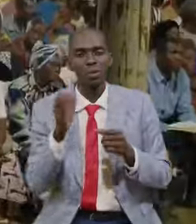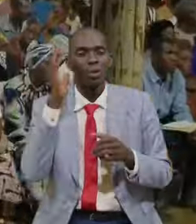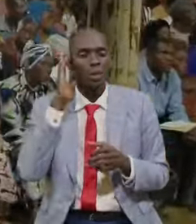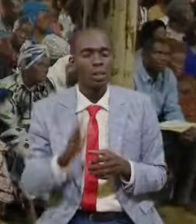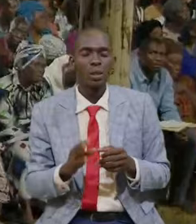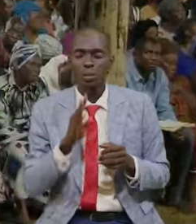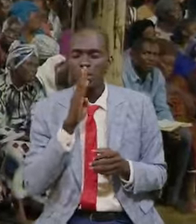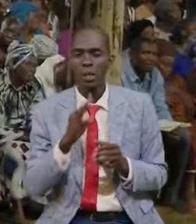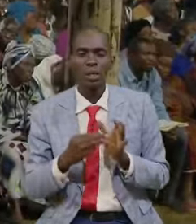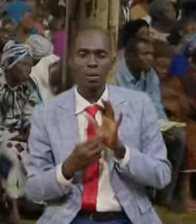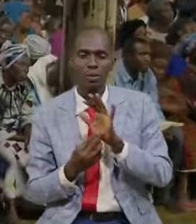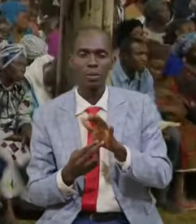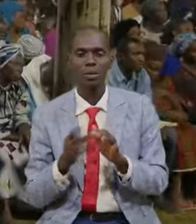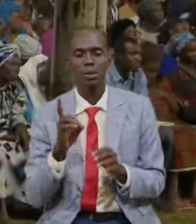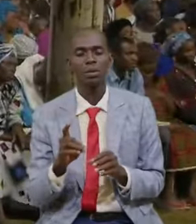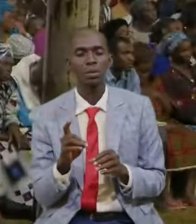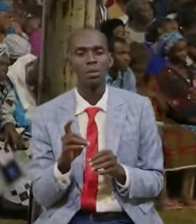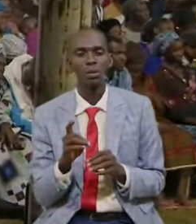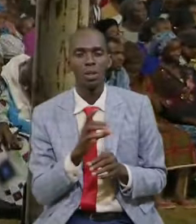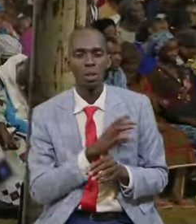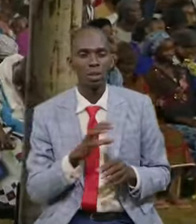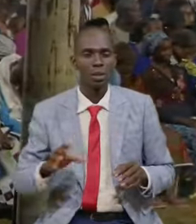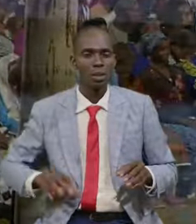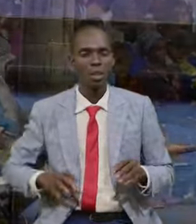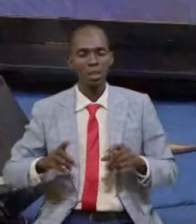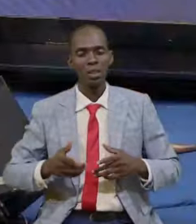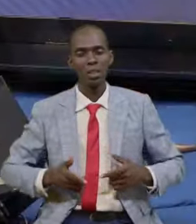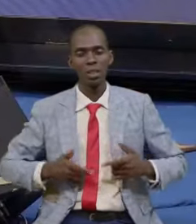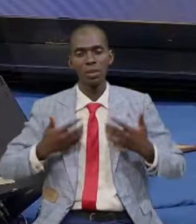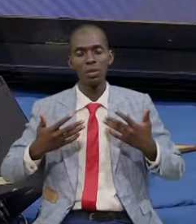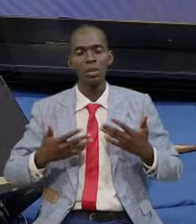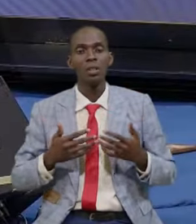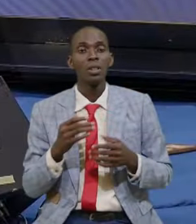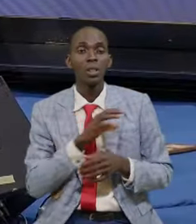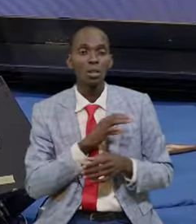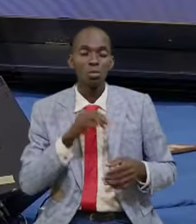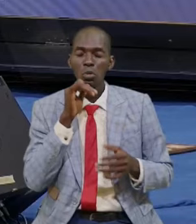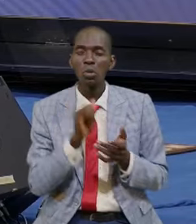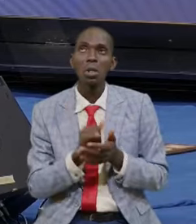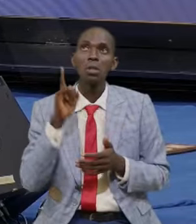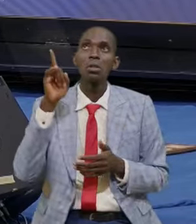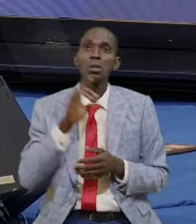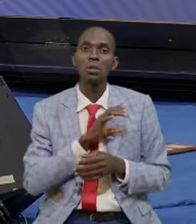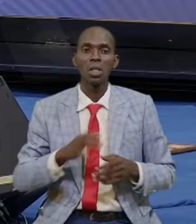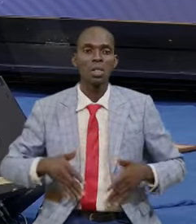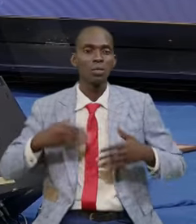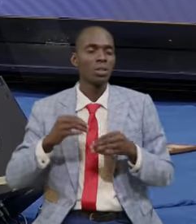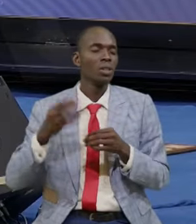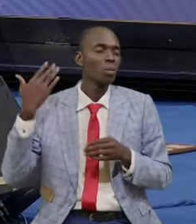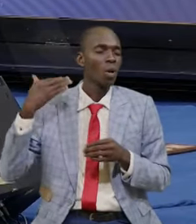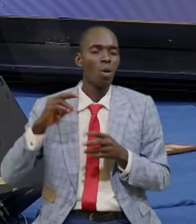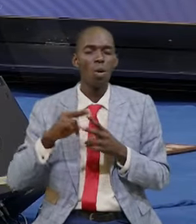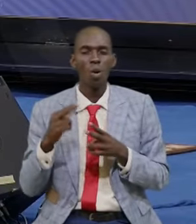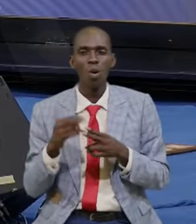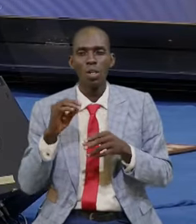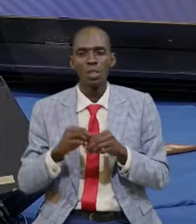manifested. Christ liveth. Not that he lived in the past, not that in the millennium, in the future he will